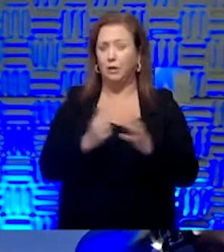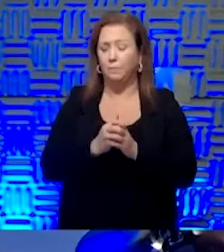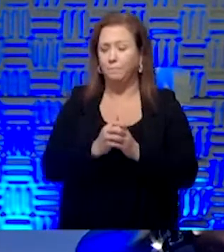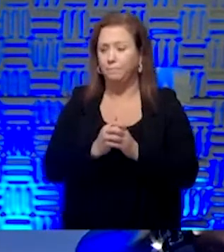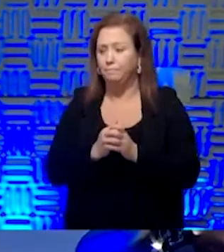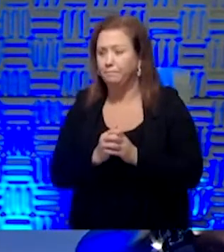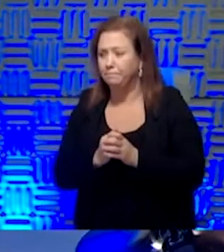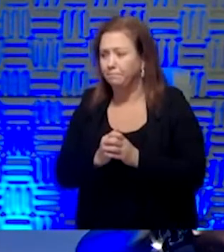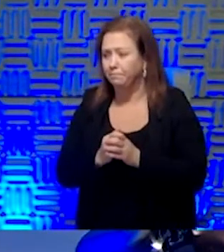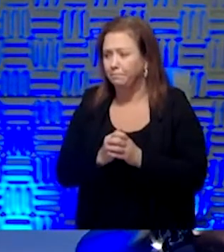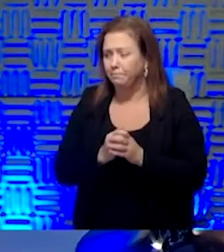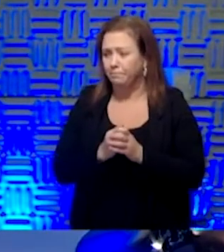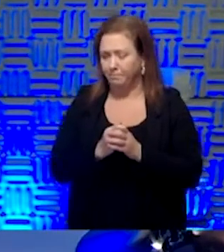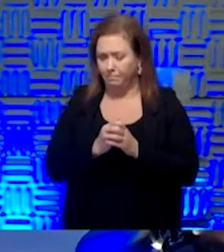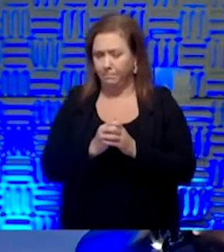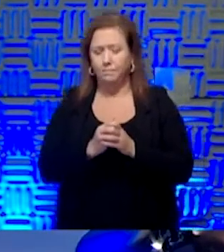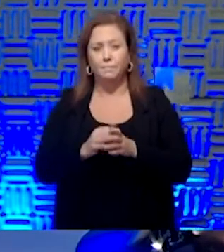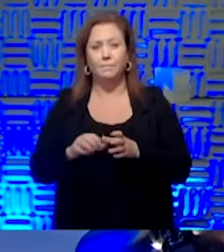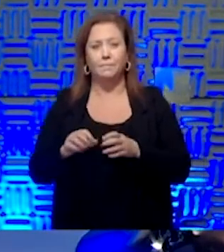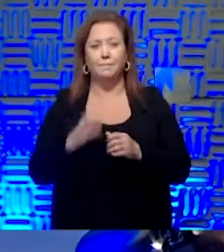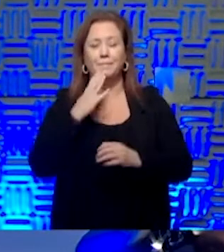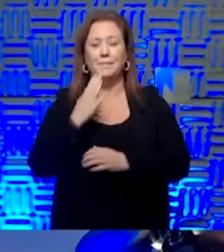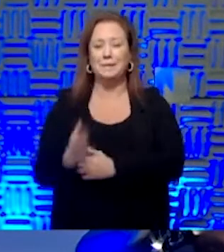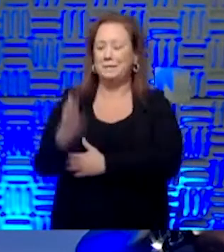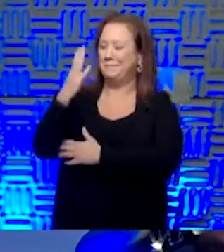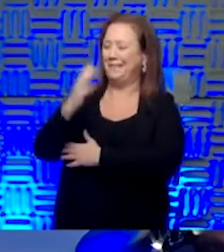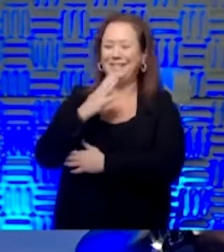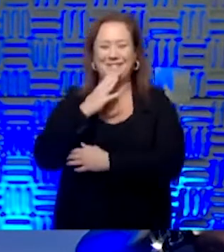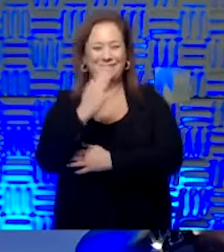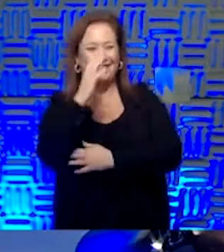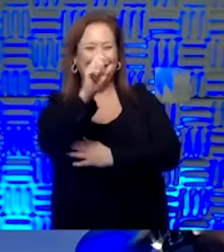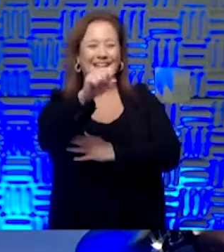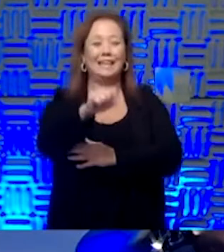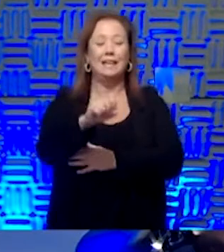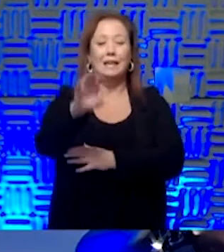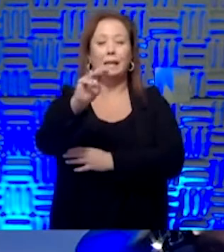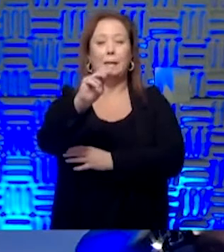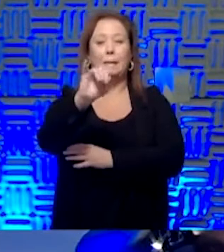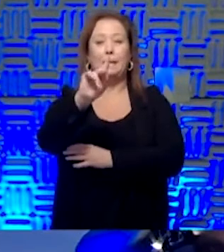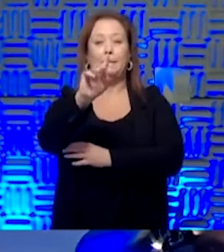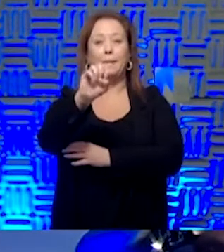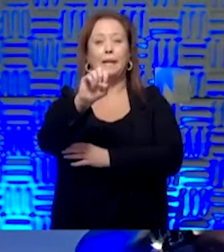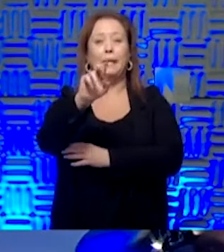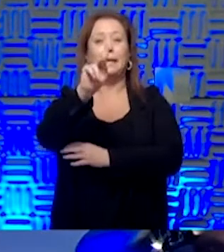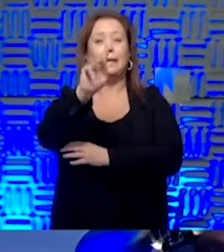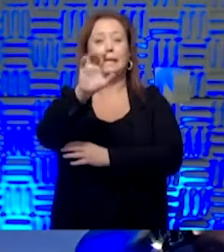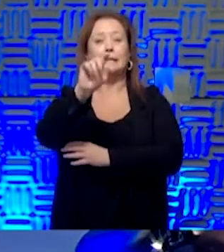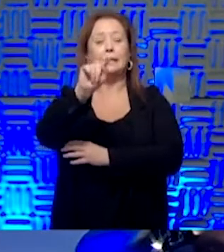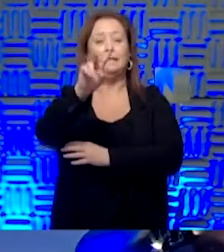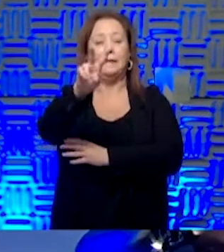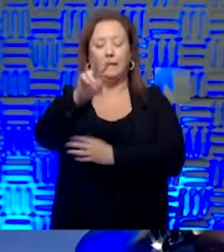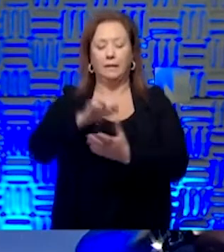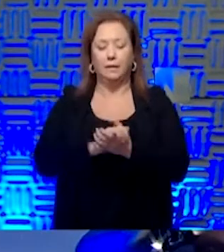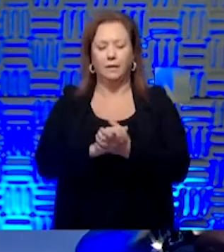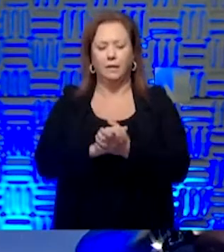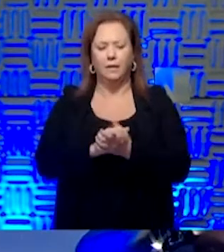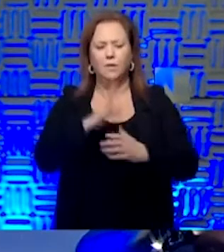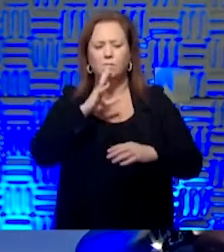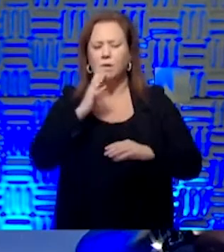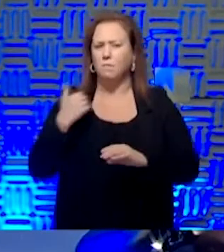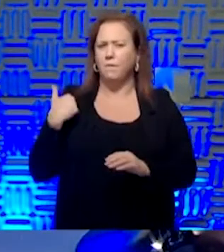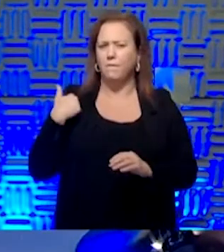today. Yeah. Good morning. Go ahead. Hey, this is Mike Sherry at KSPT. You had talked